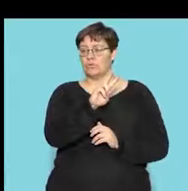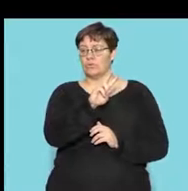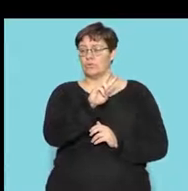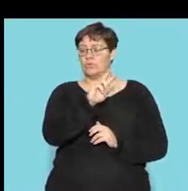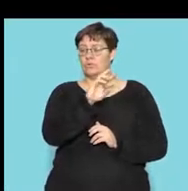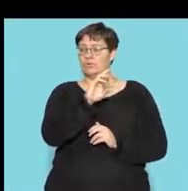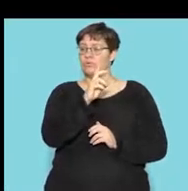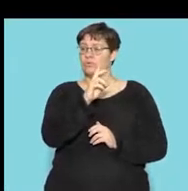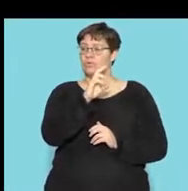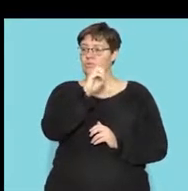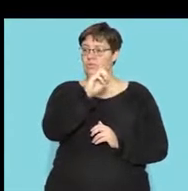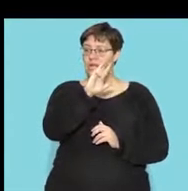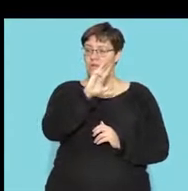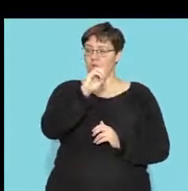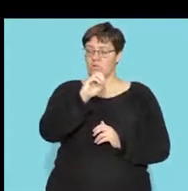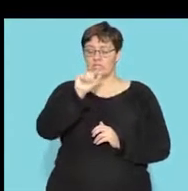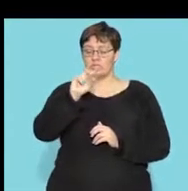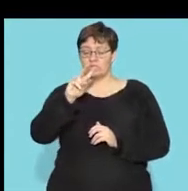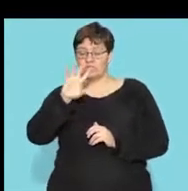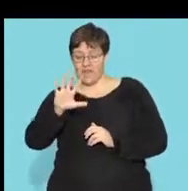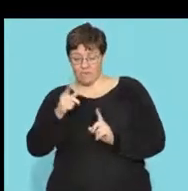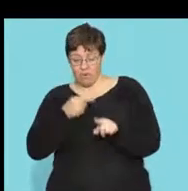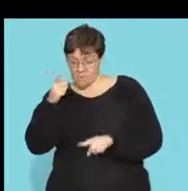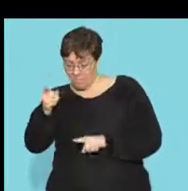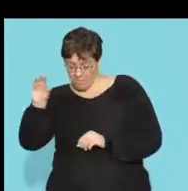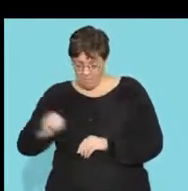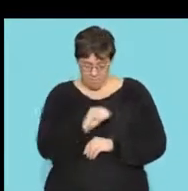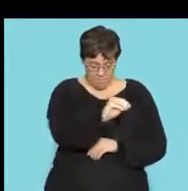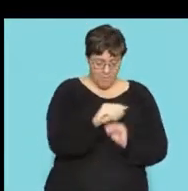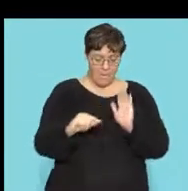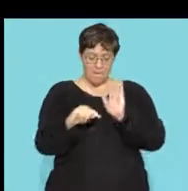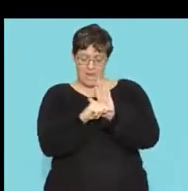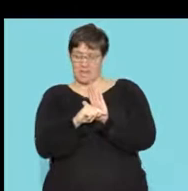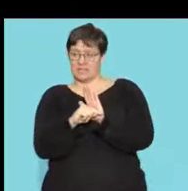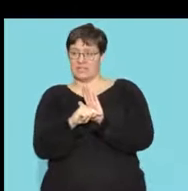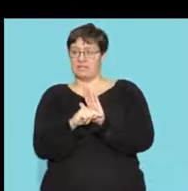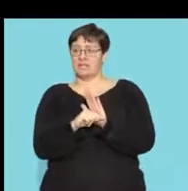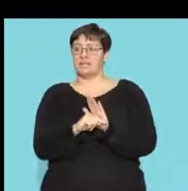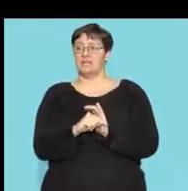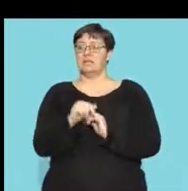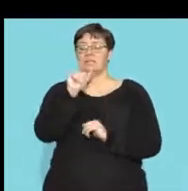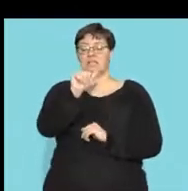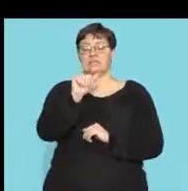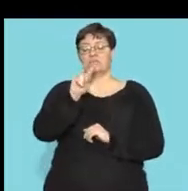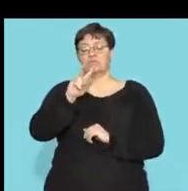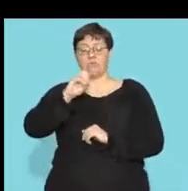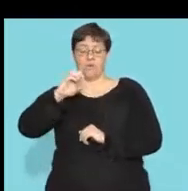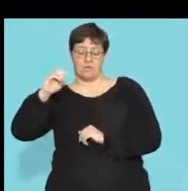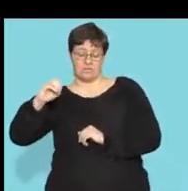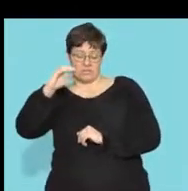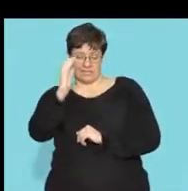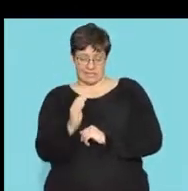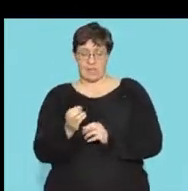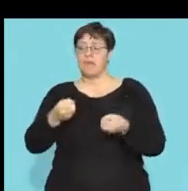2,090,625 from where? From my given information, and obviously minus the cost price of the goods that were returned to